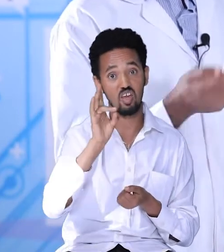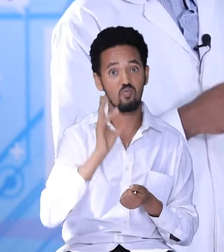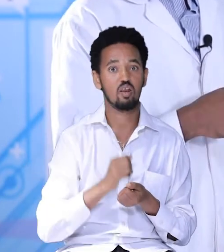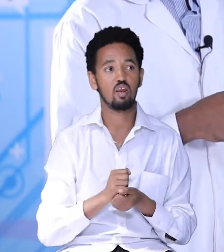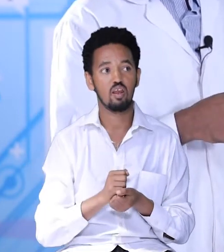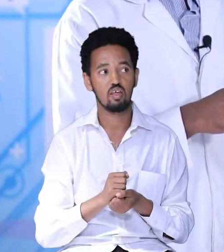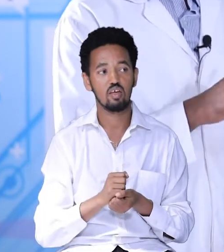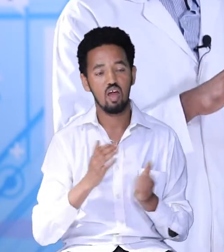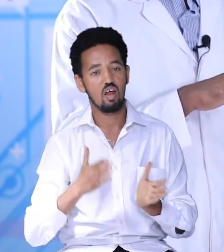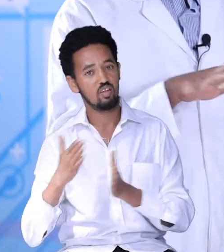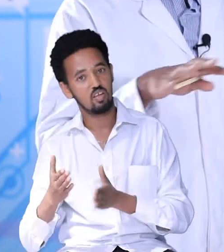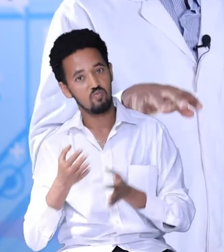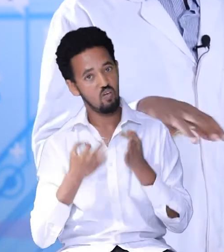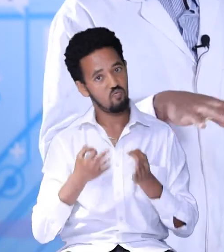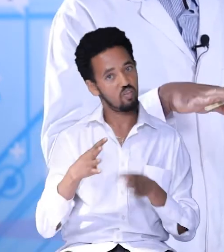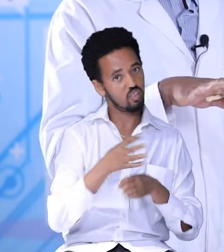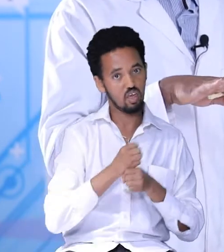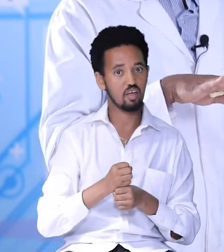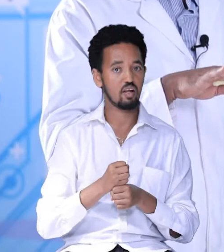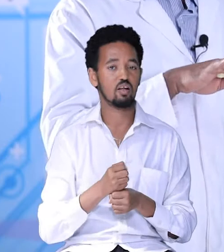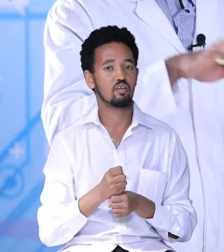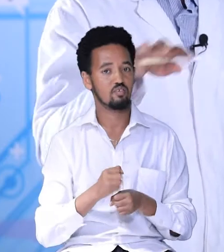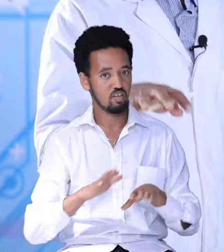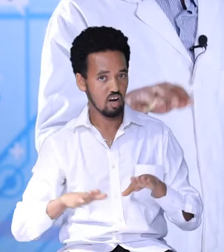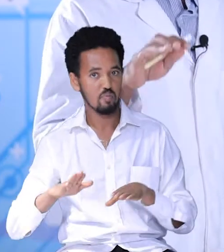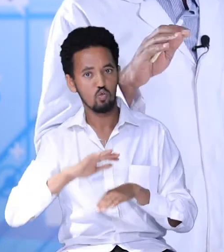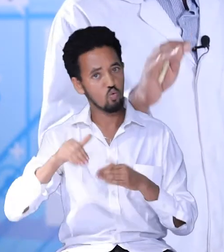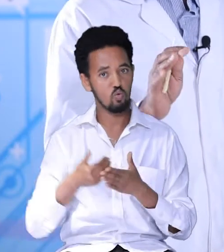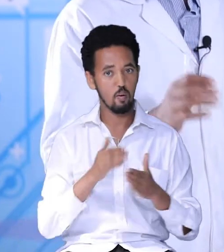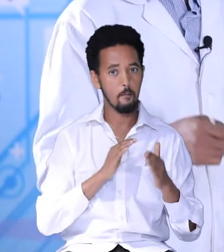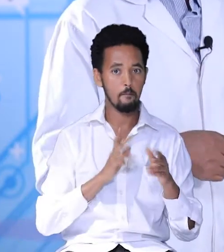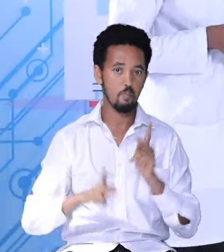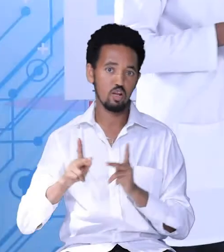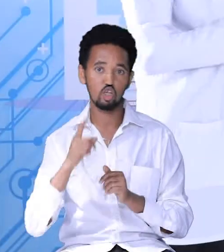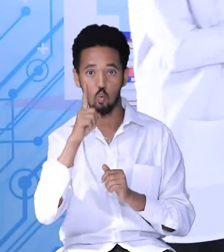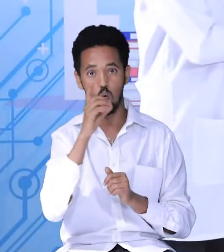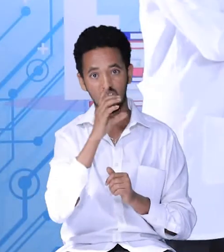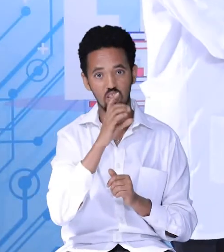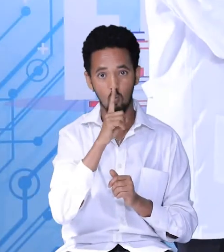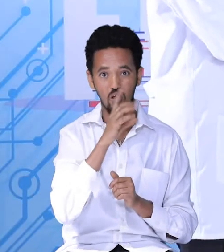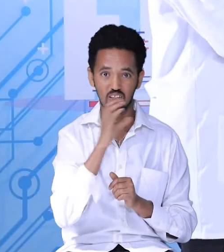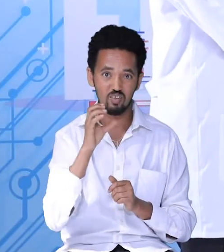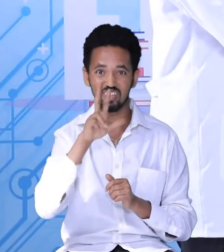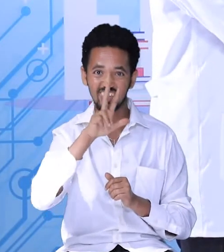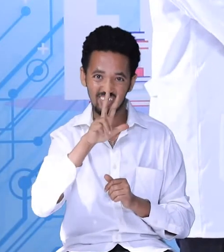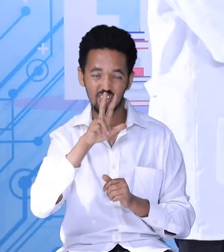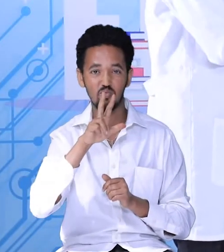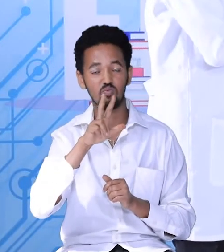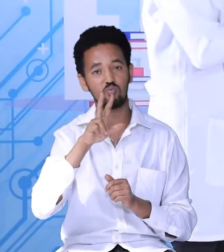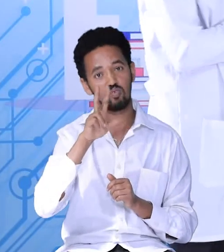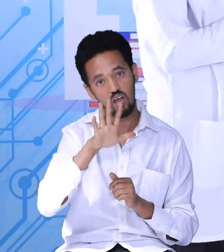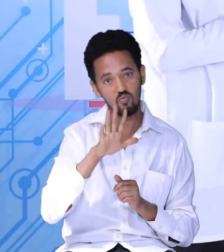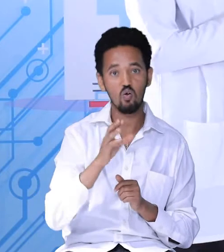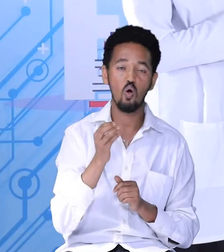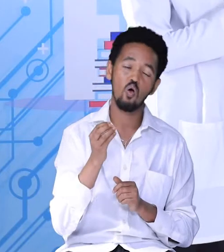As I have said, if you take randomly a total population of 1,000, 35 or